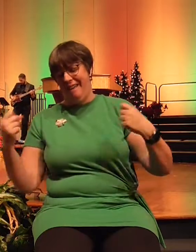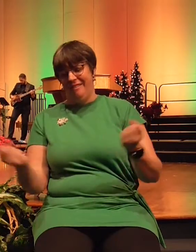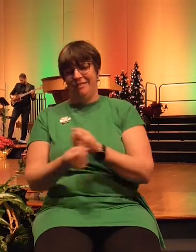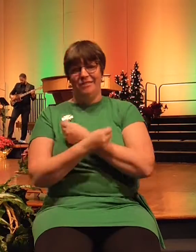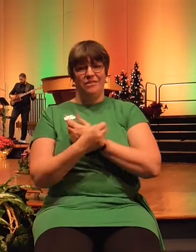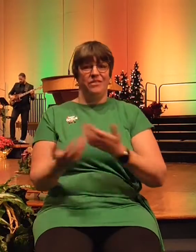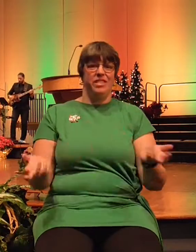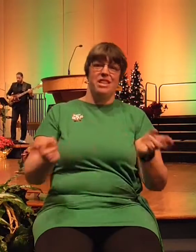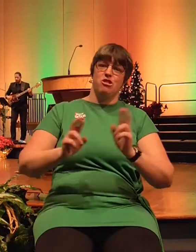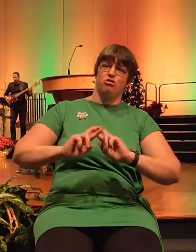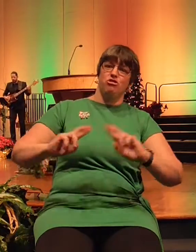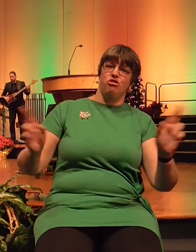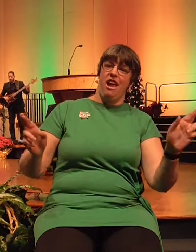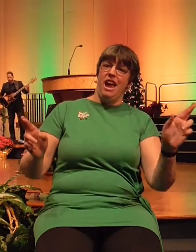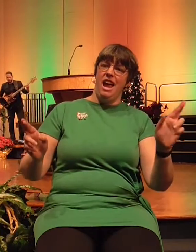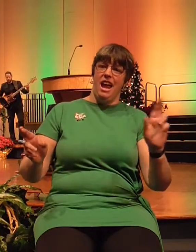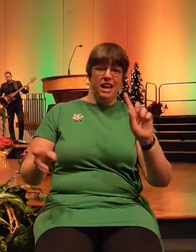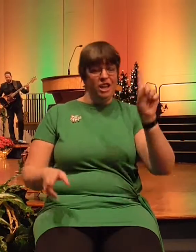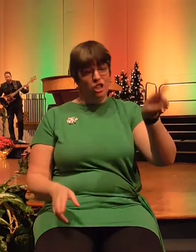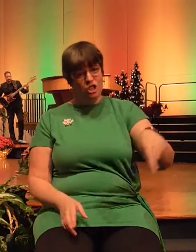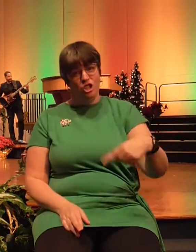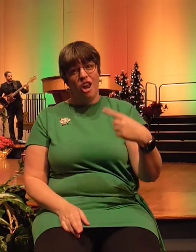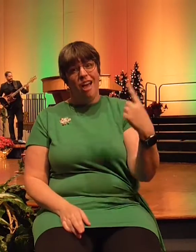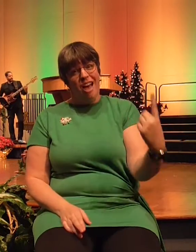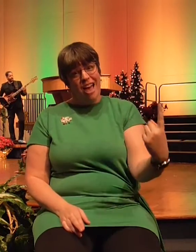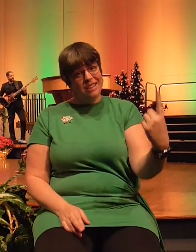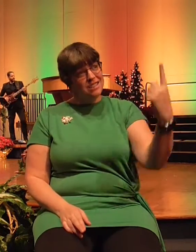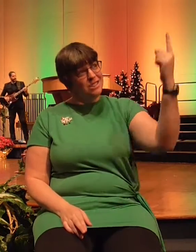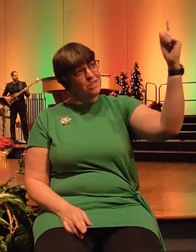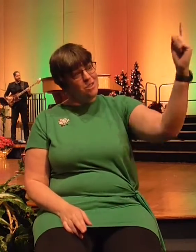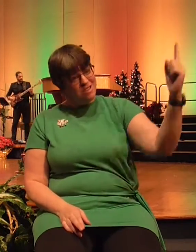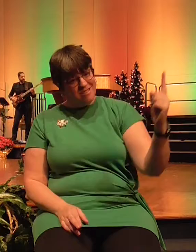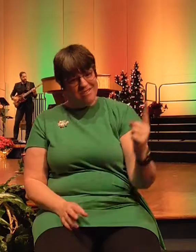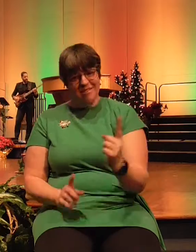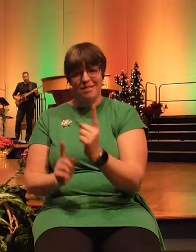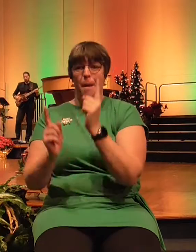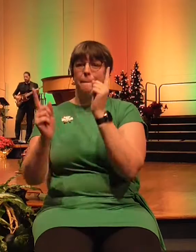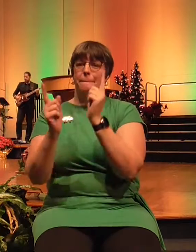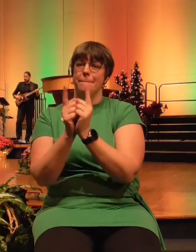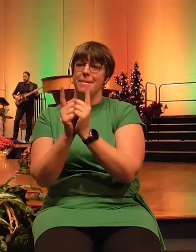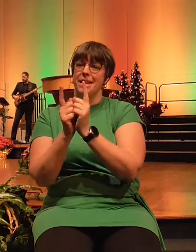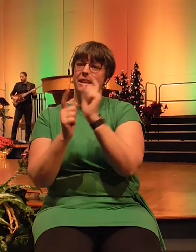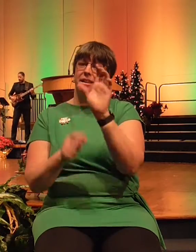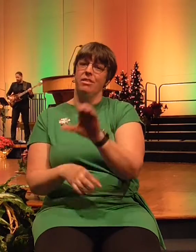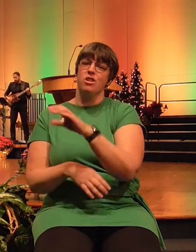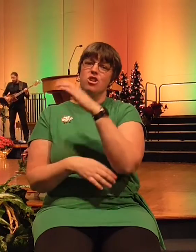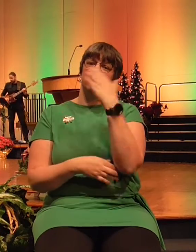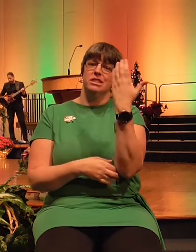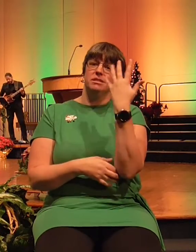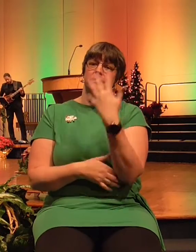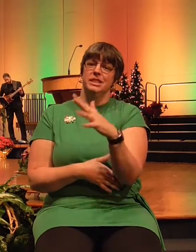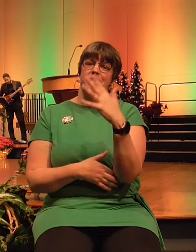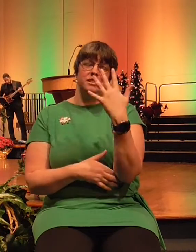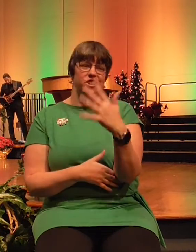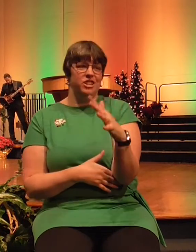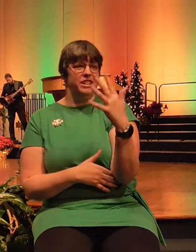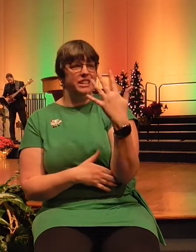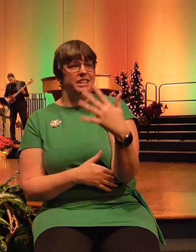I'll have it all if you just meet me by the